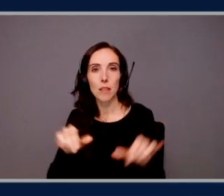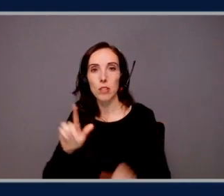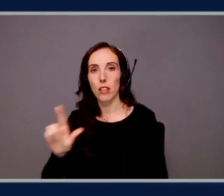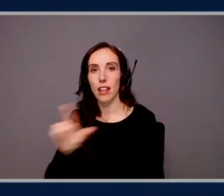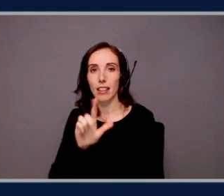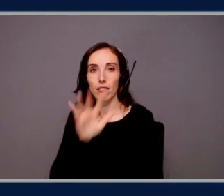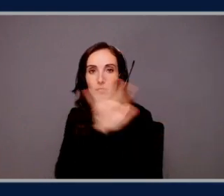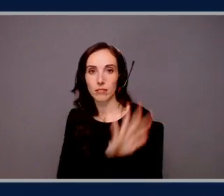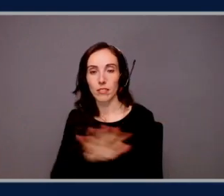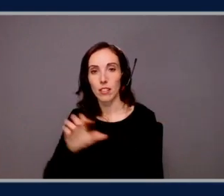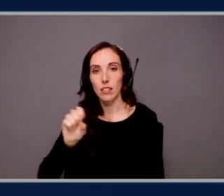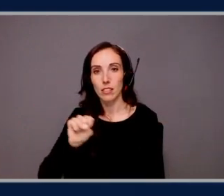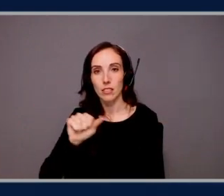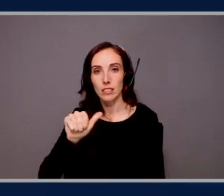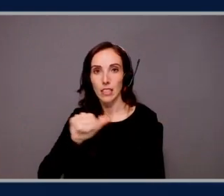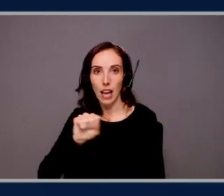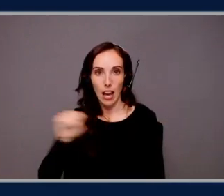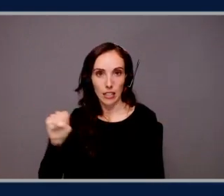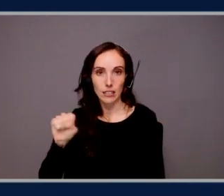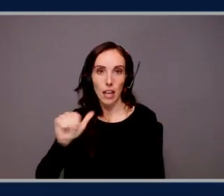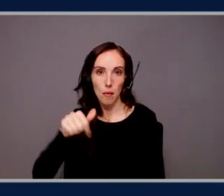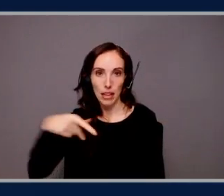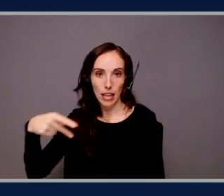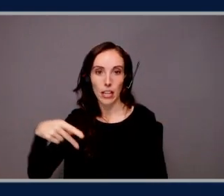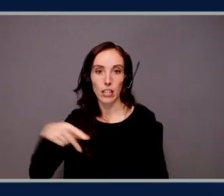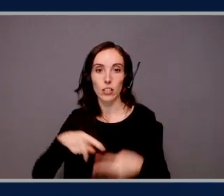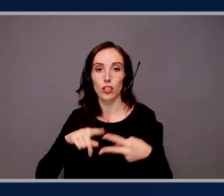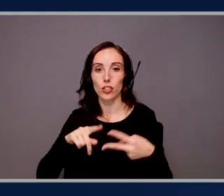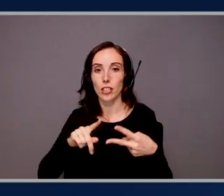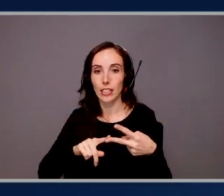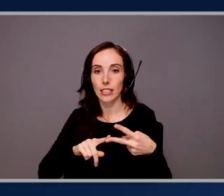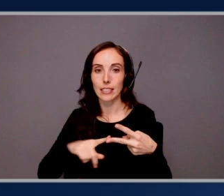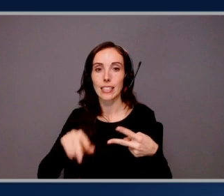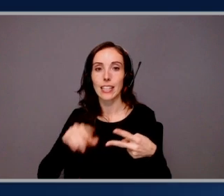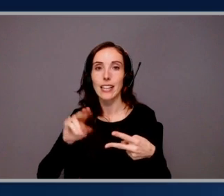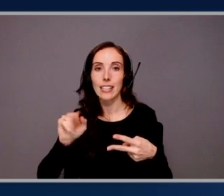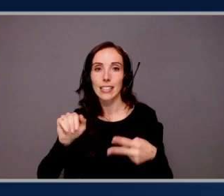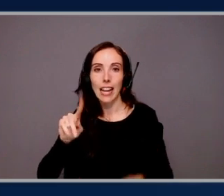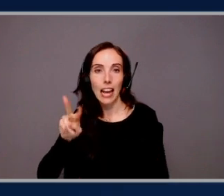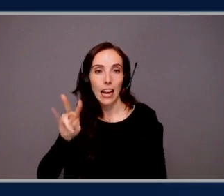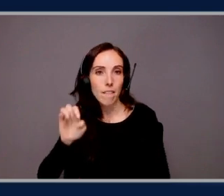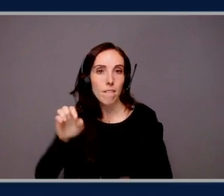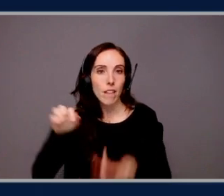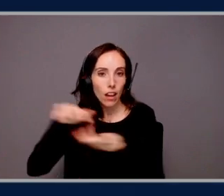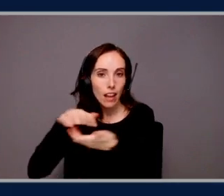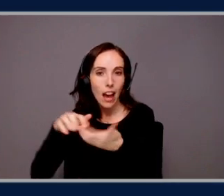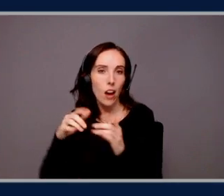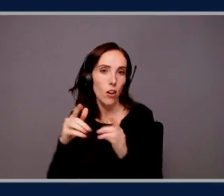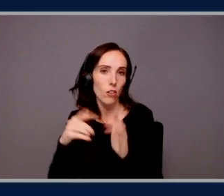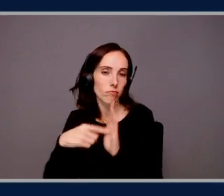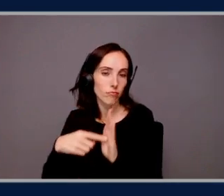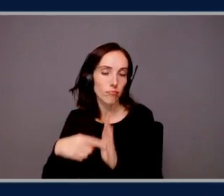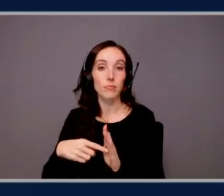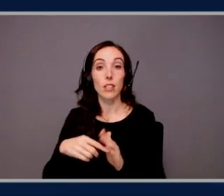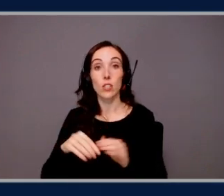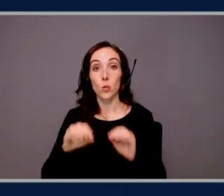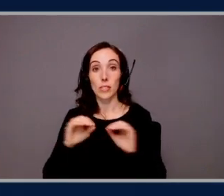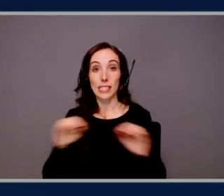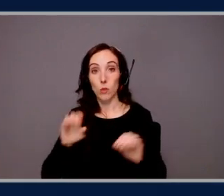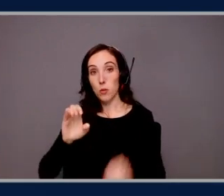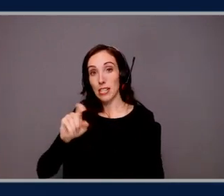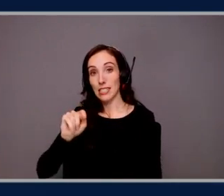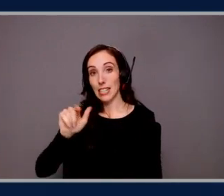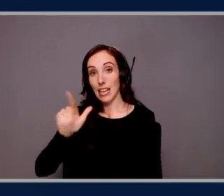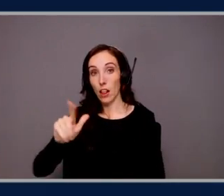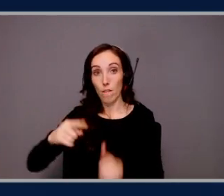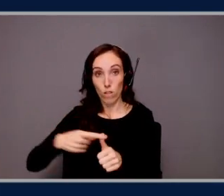SaaS applications, hybrid applications, native cloud, those type of things. What zero-ETL is going to allow you to do is first ingest that data